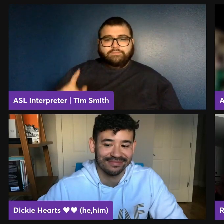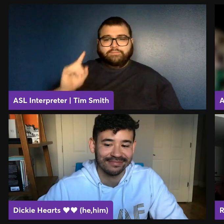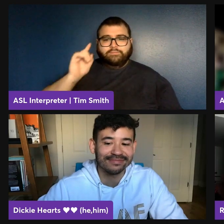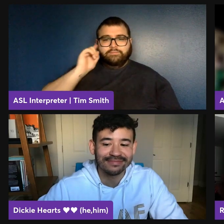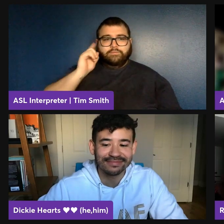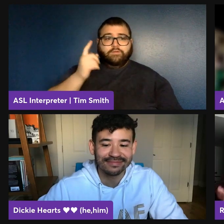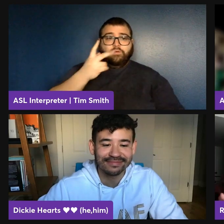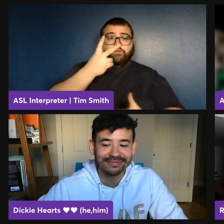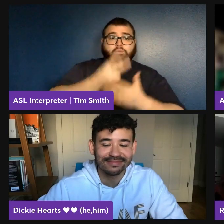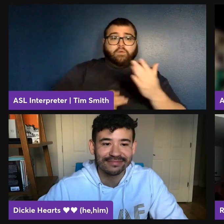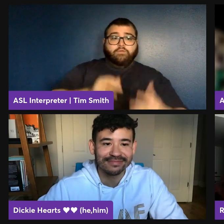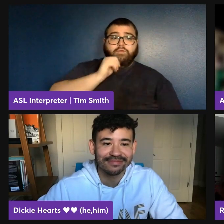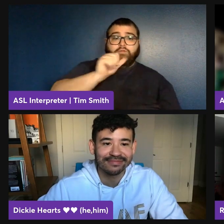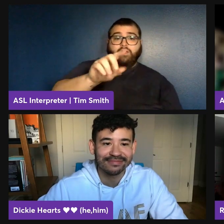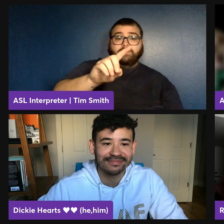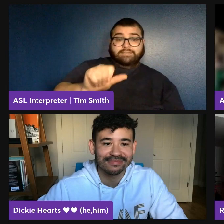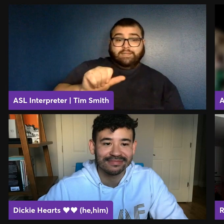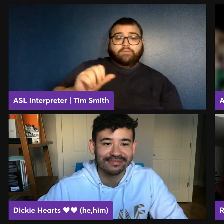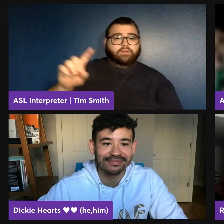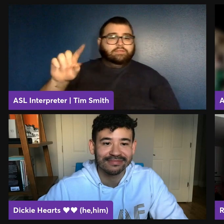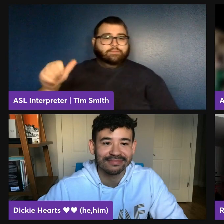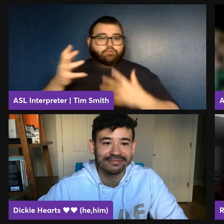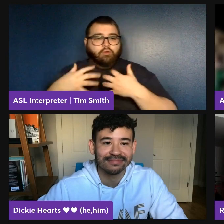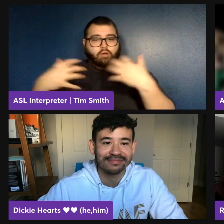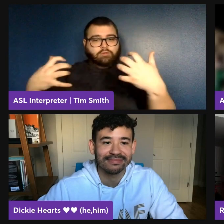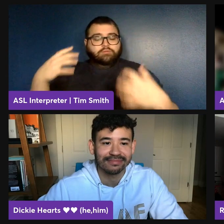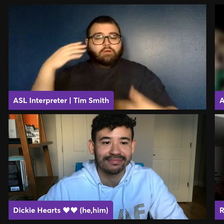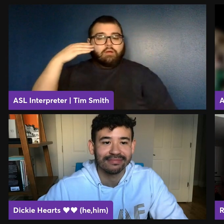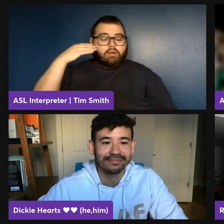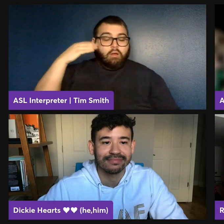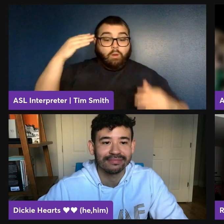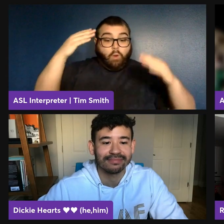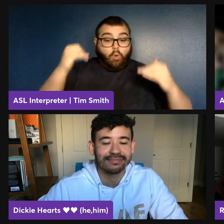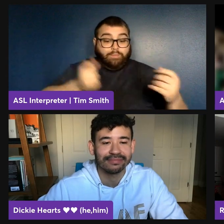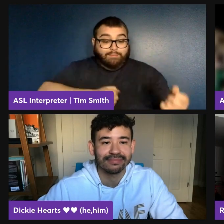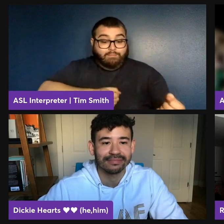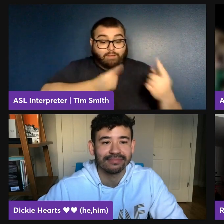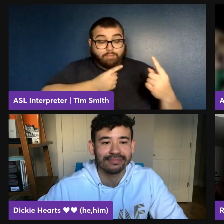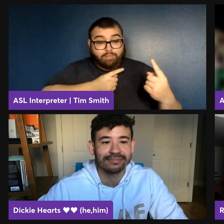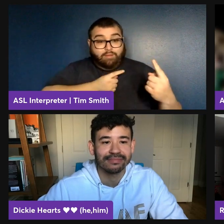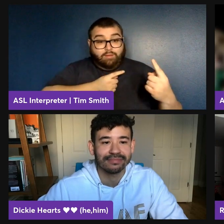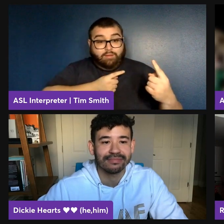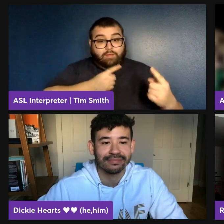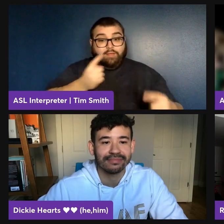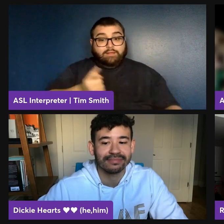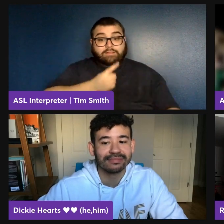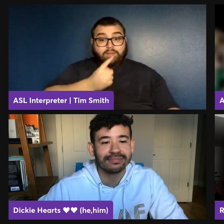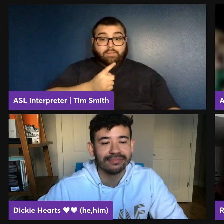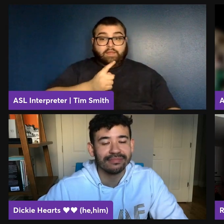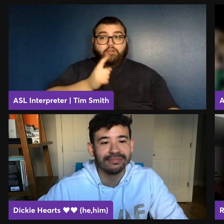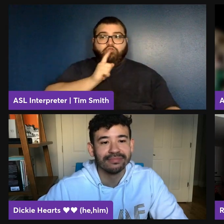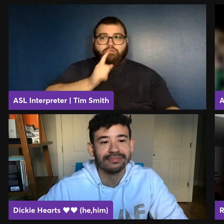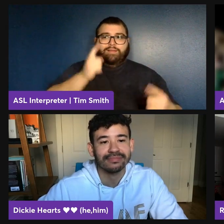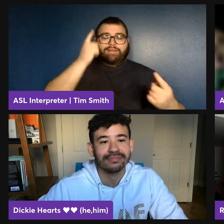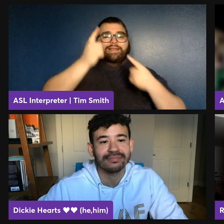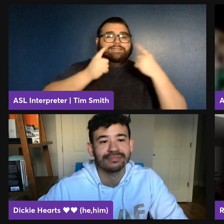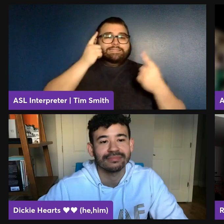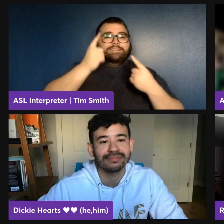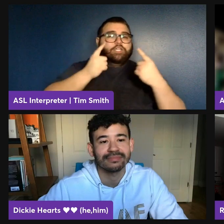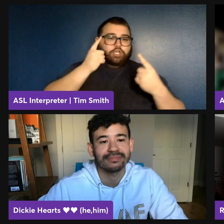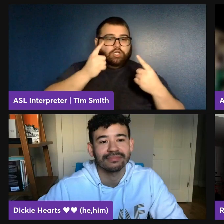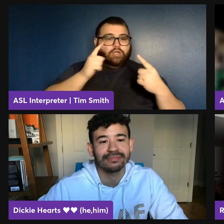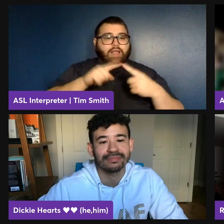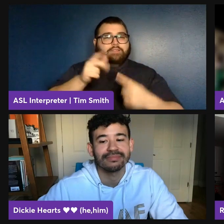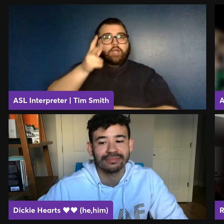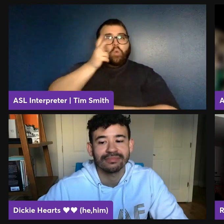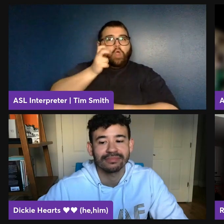the non-disabled and the disabled audiences, I hope that, you know, empathy is something that they really consider as they're watching and